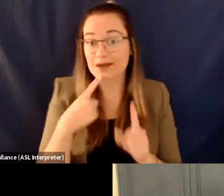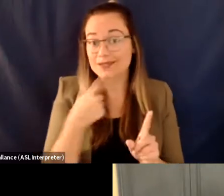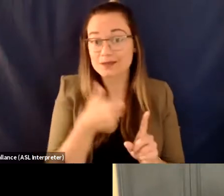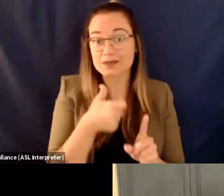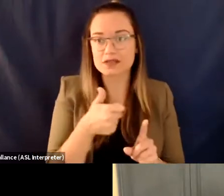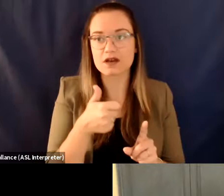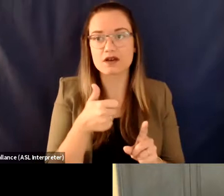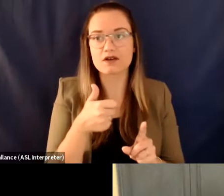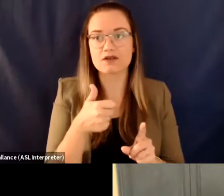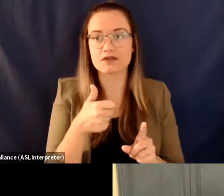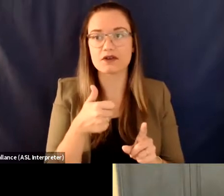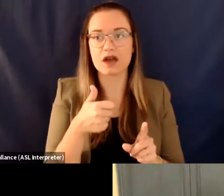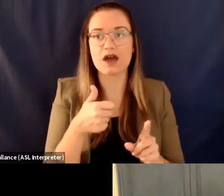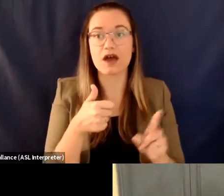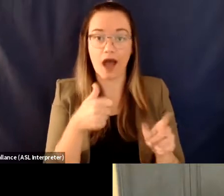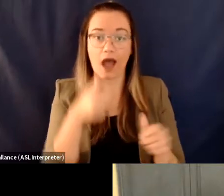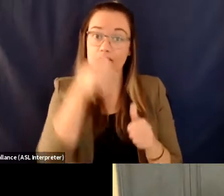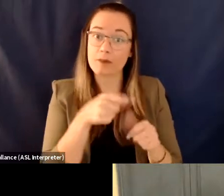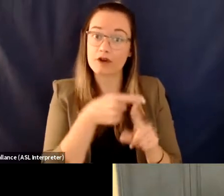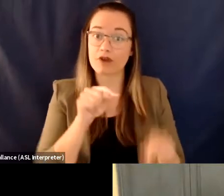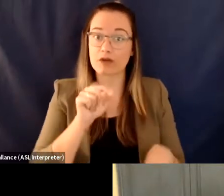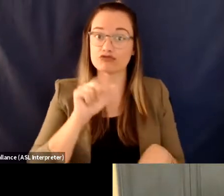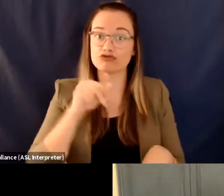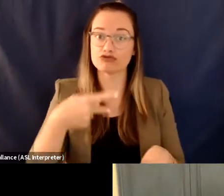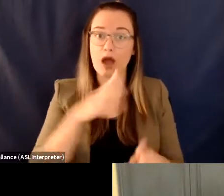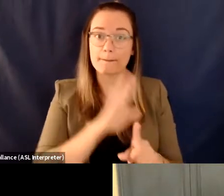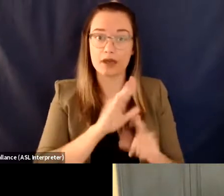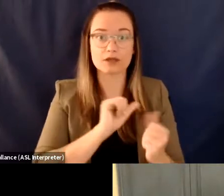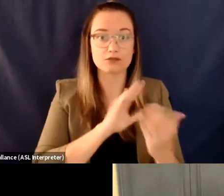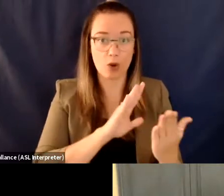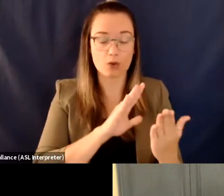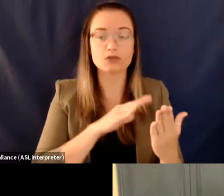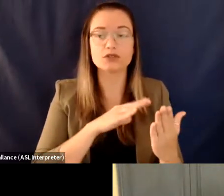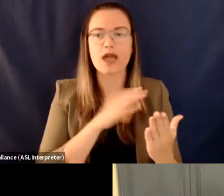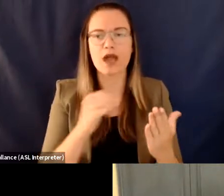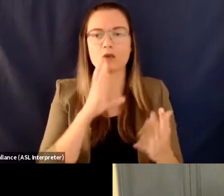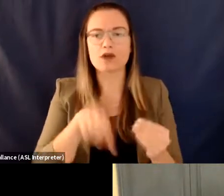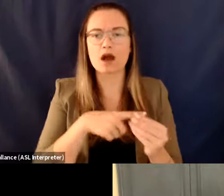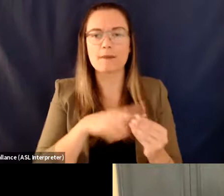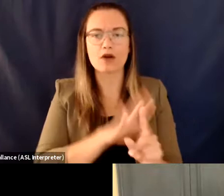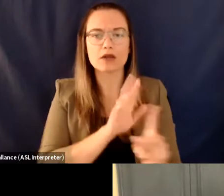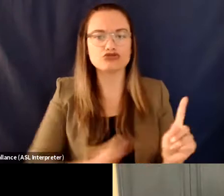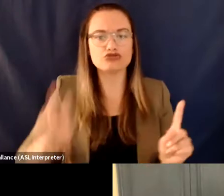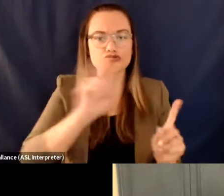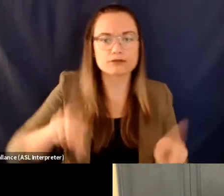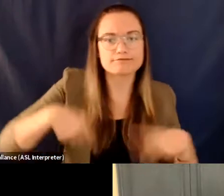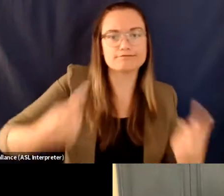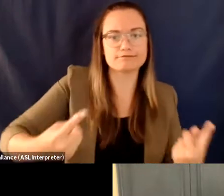I took a page from the Trump playbook, and we've talked about sort of the journey that he's been on since then. But I